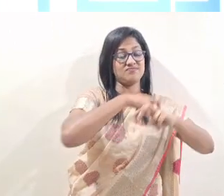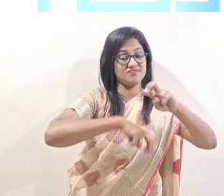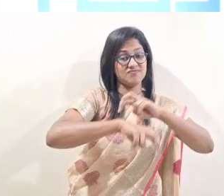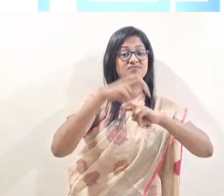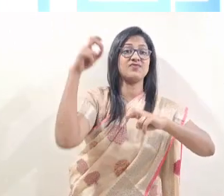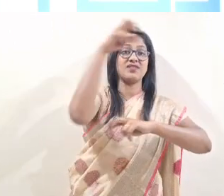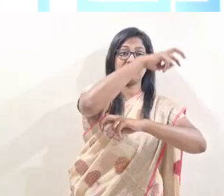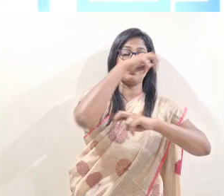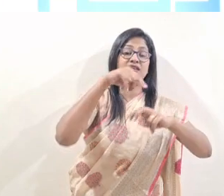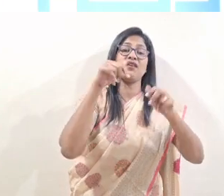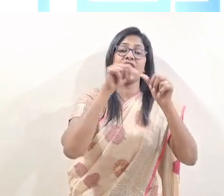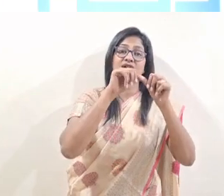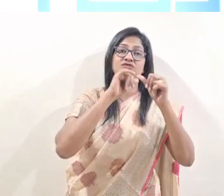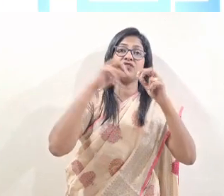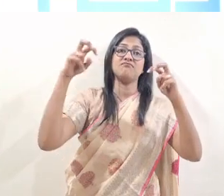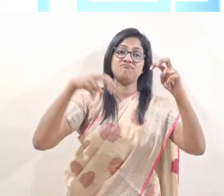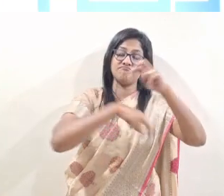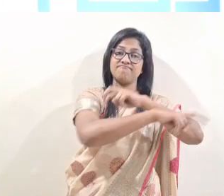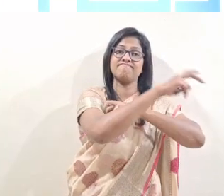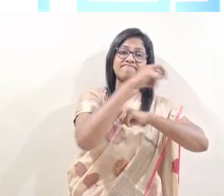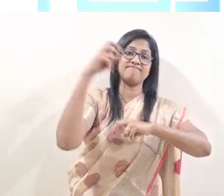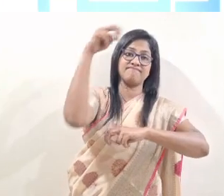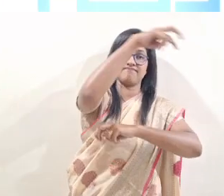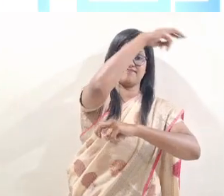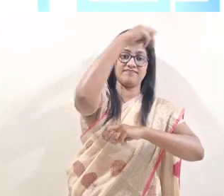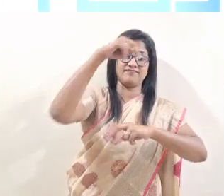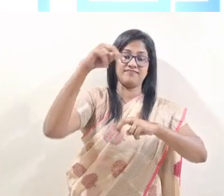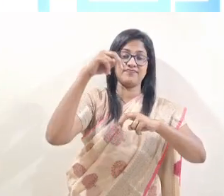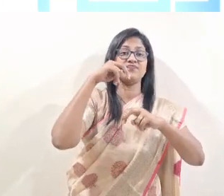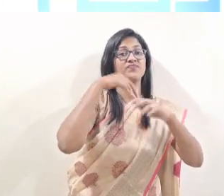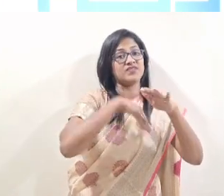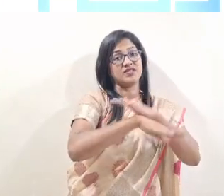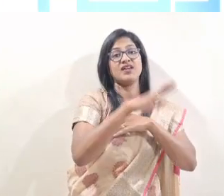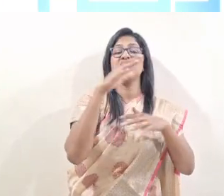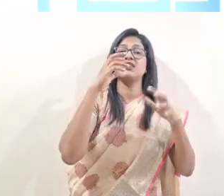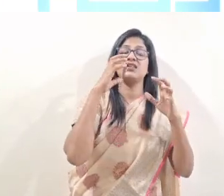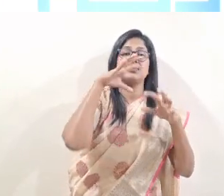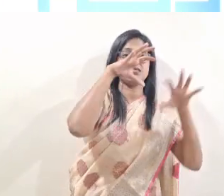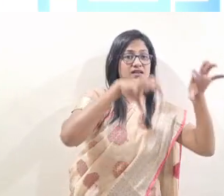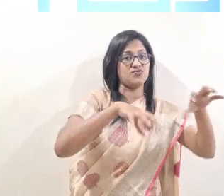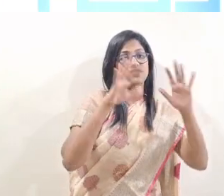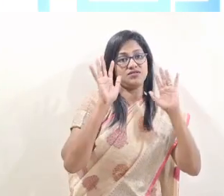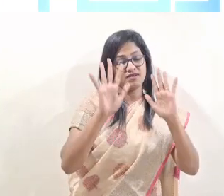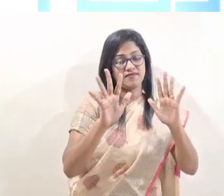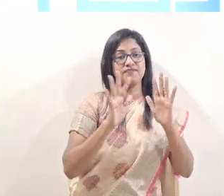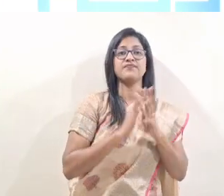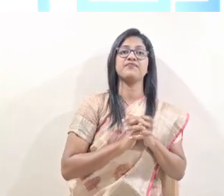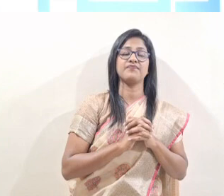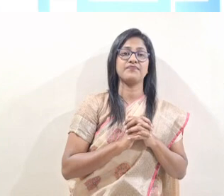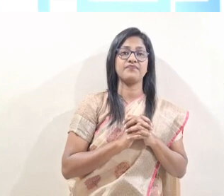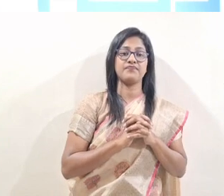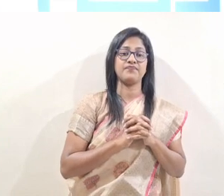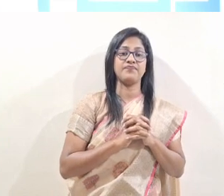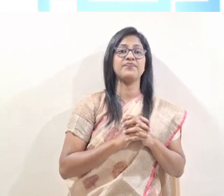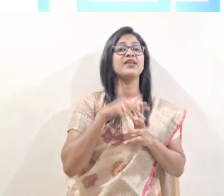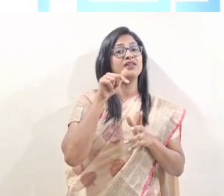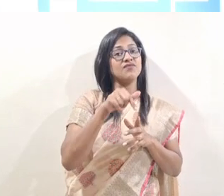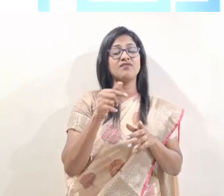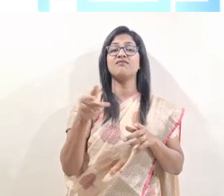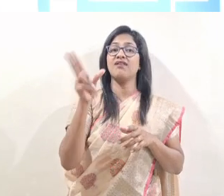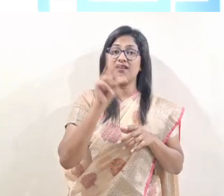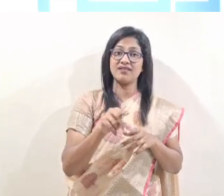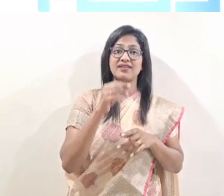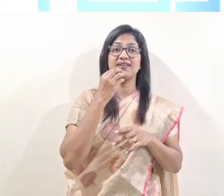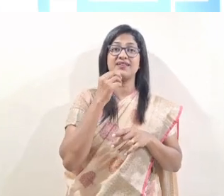that underpass is now opened. Ashram Underpass, as we know, it goes above the Ashram Underground Station. So here